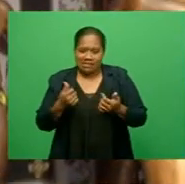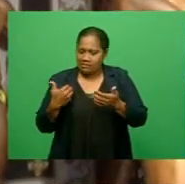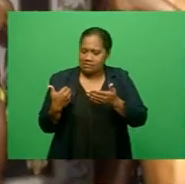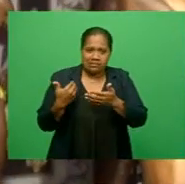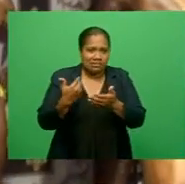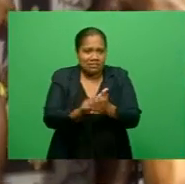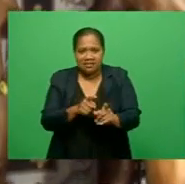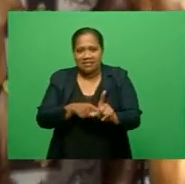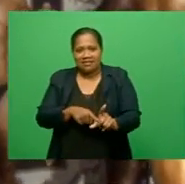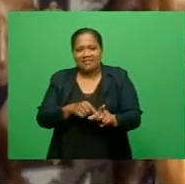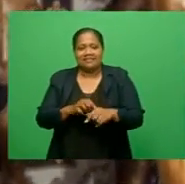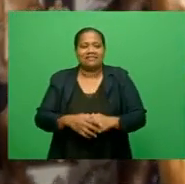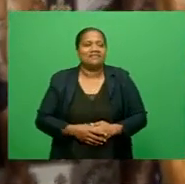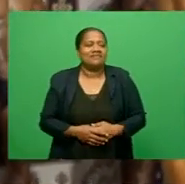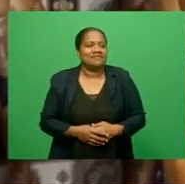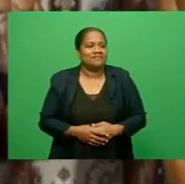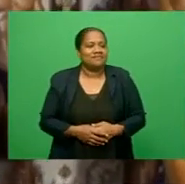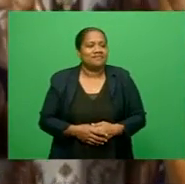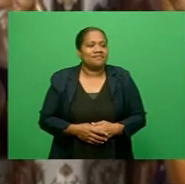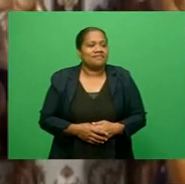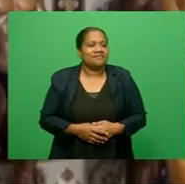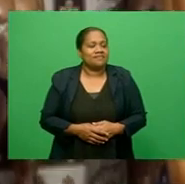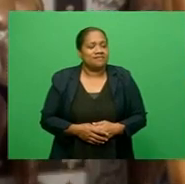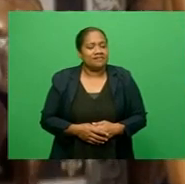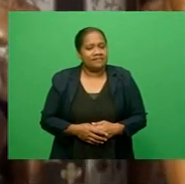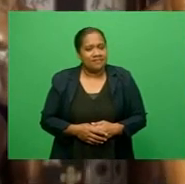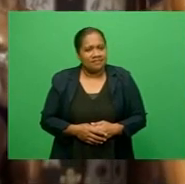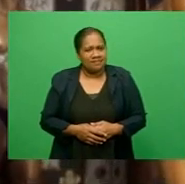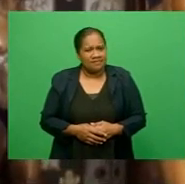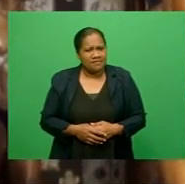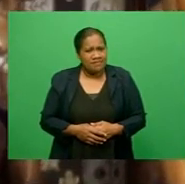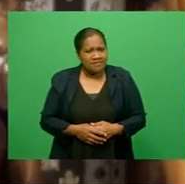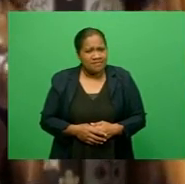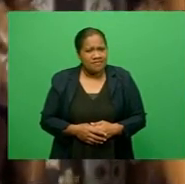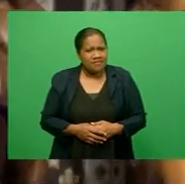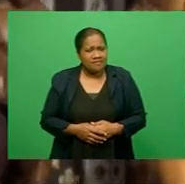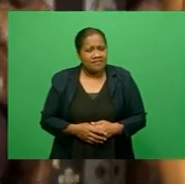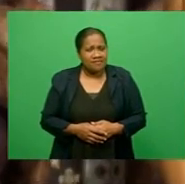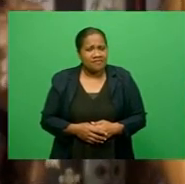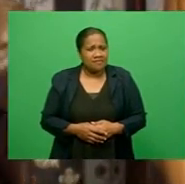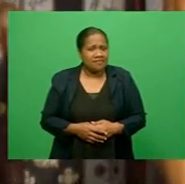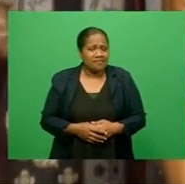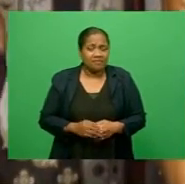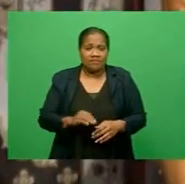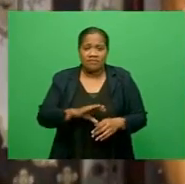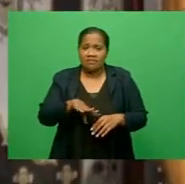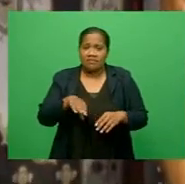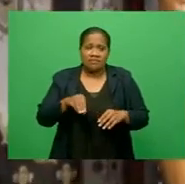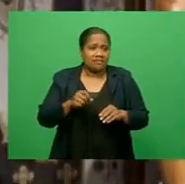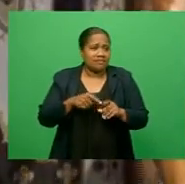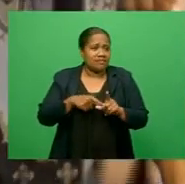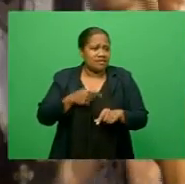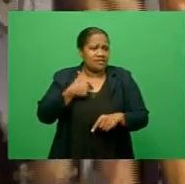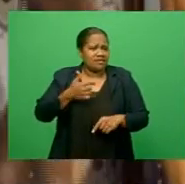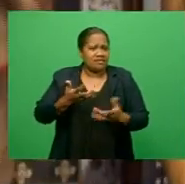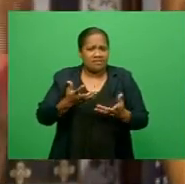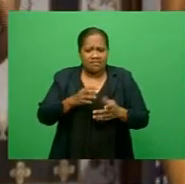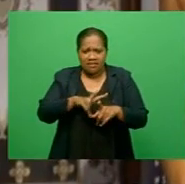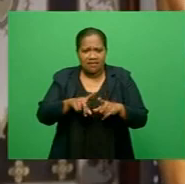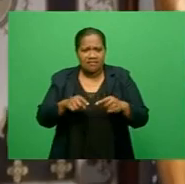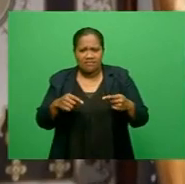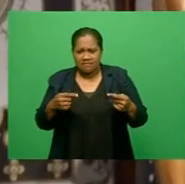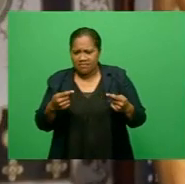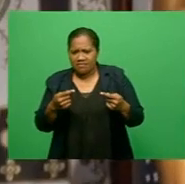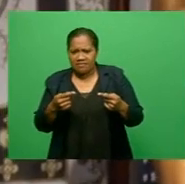showing potential. In terms of conditioning we bring on stage, every year we get better. The athletes are learning, the athletes are